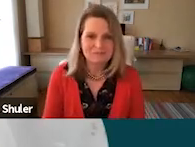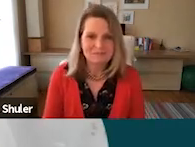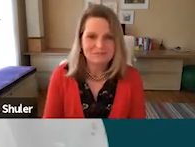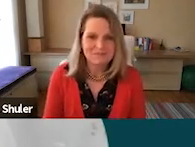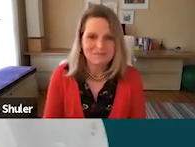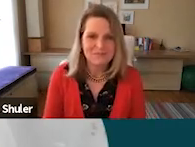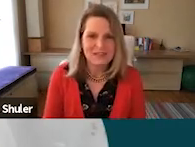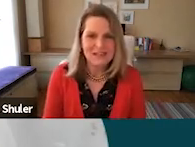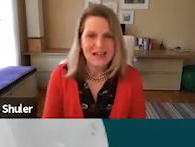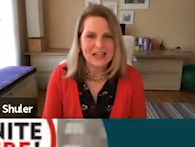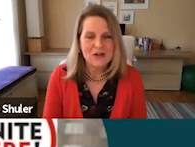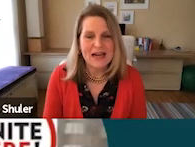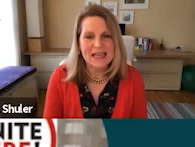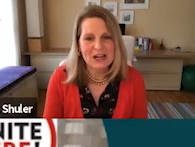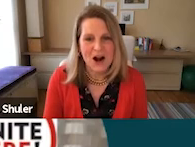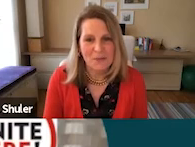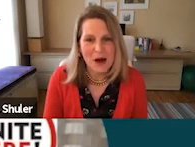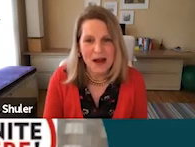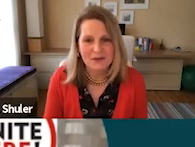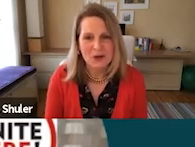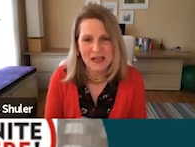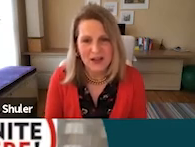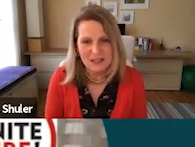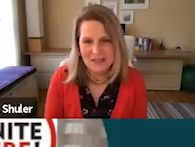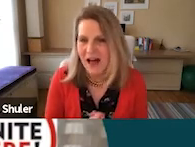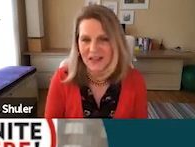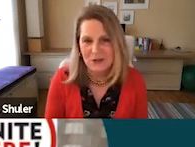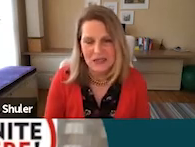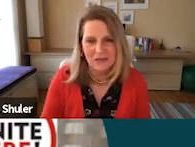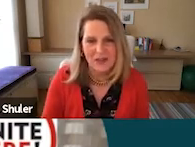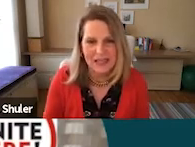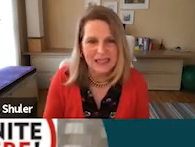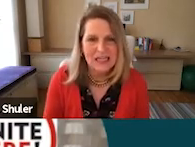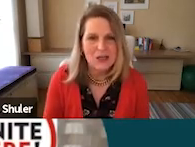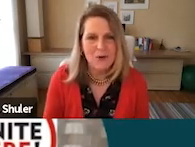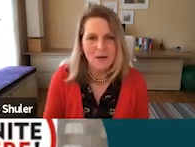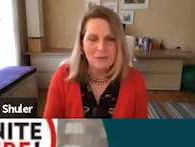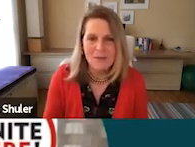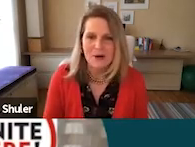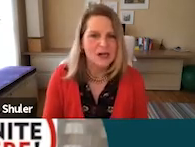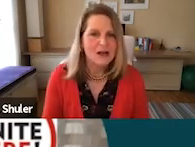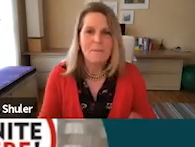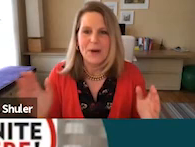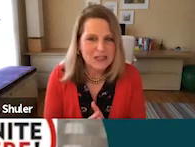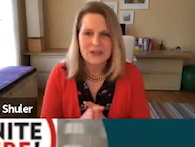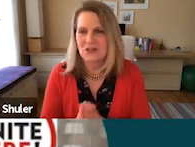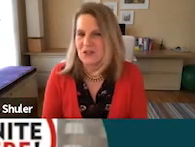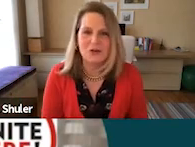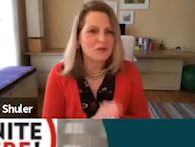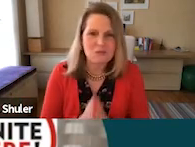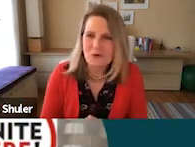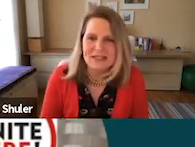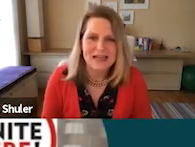slide. And Unite Here, our powerhouse hotel and hospitality union affiliate. You probably remember